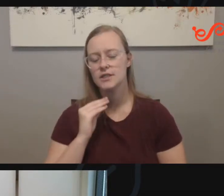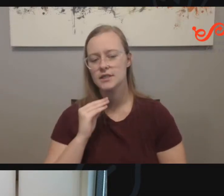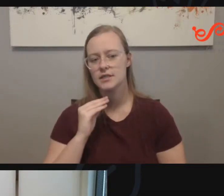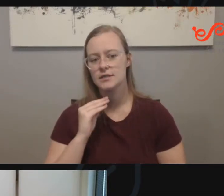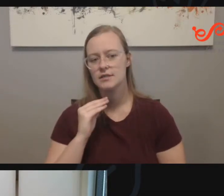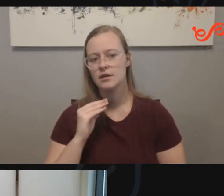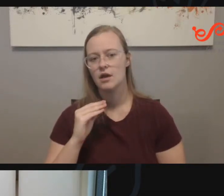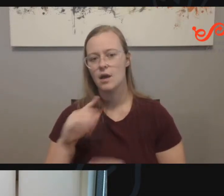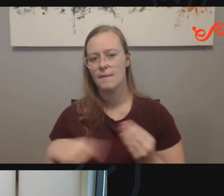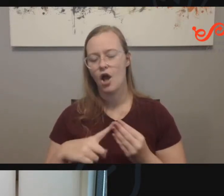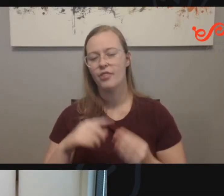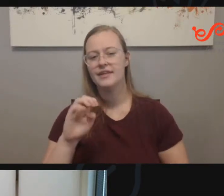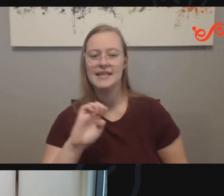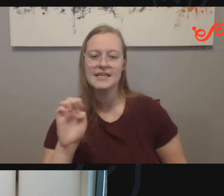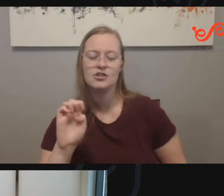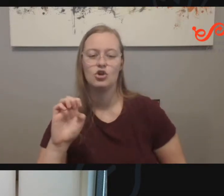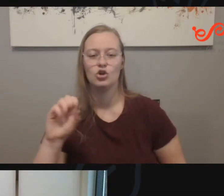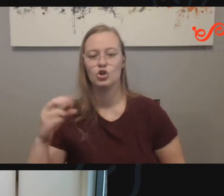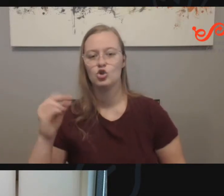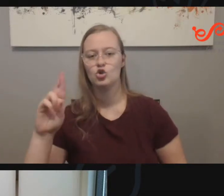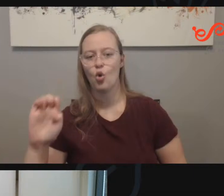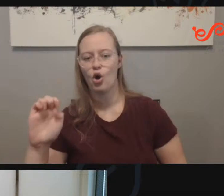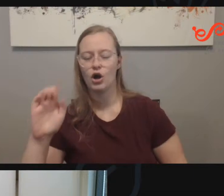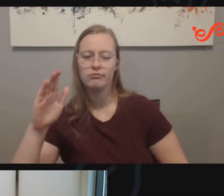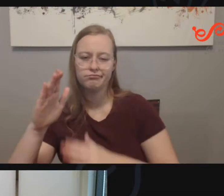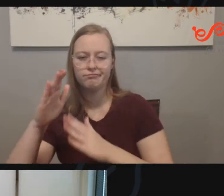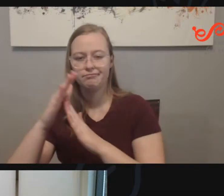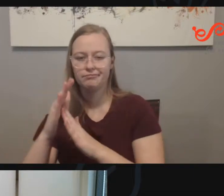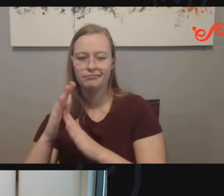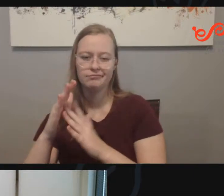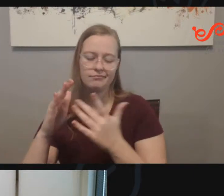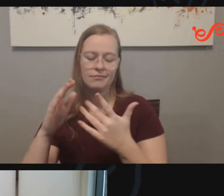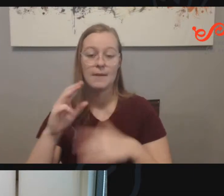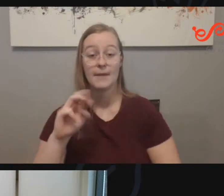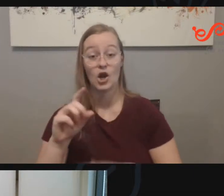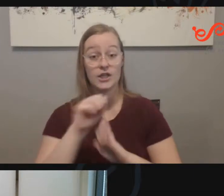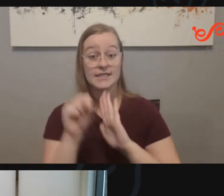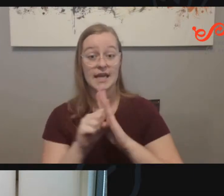Eastern Shore and working with family members?